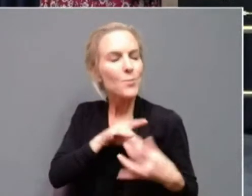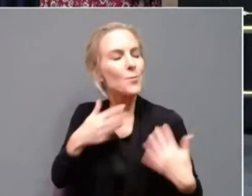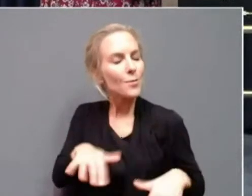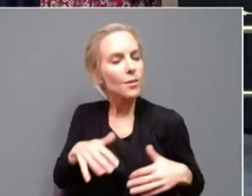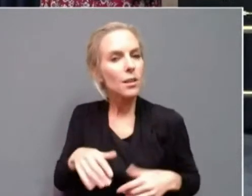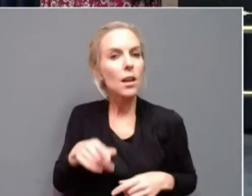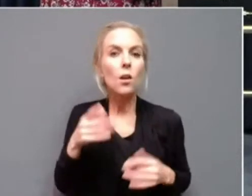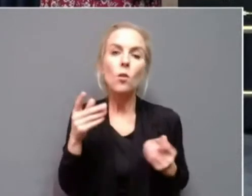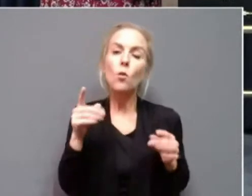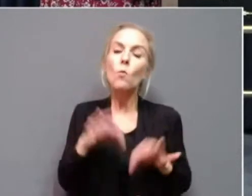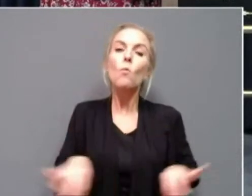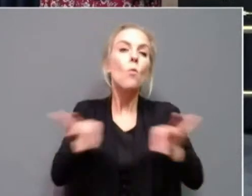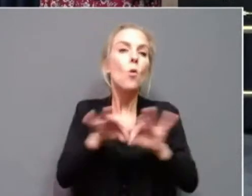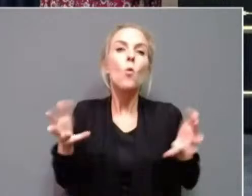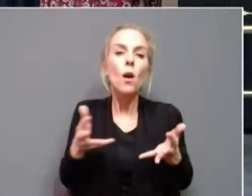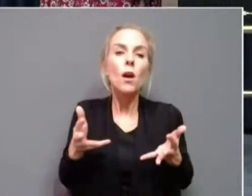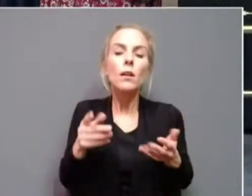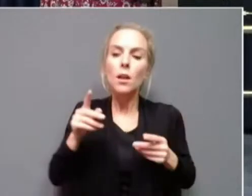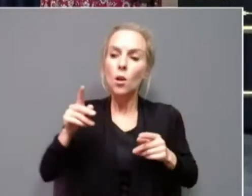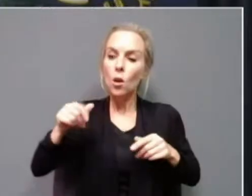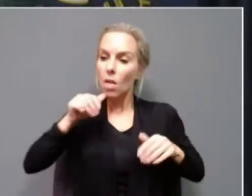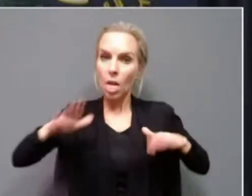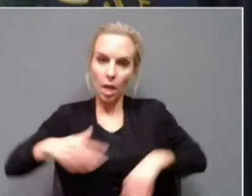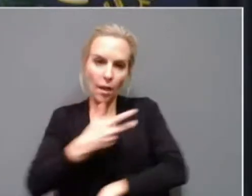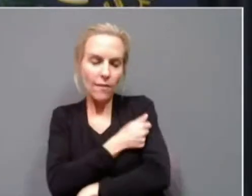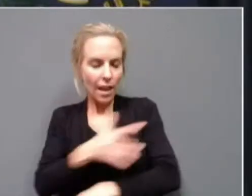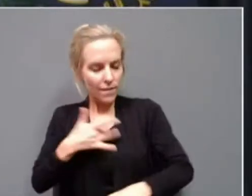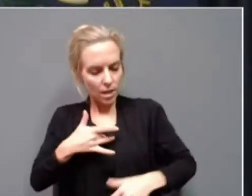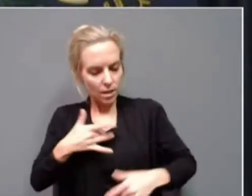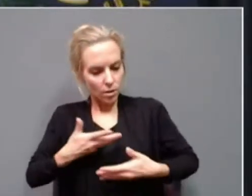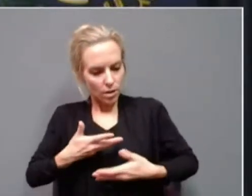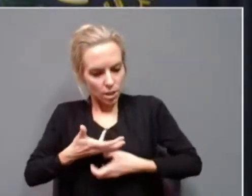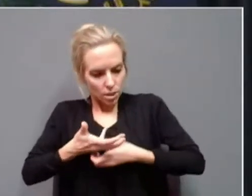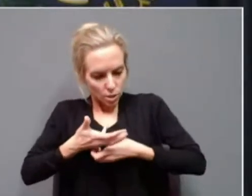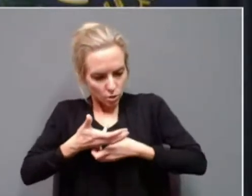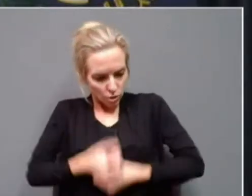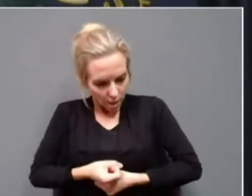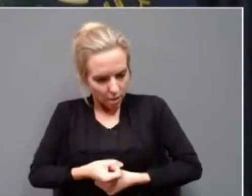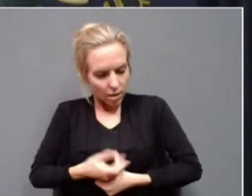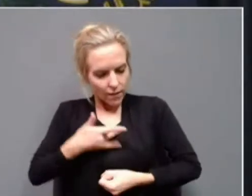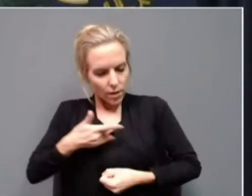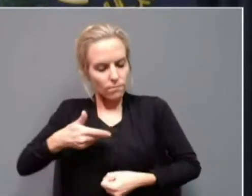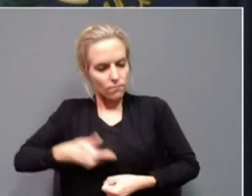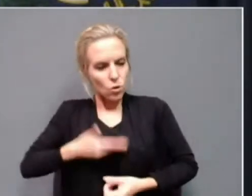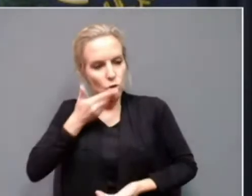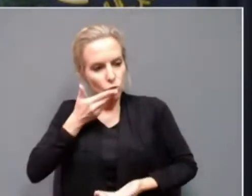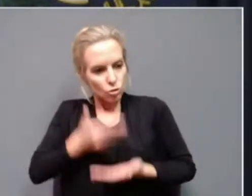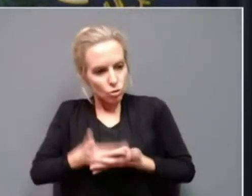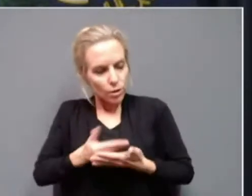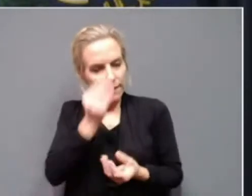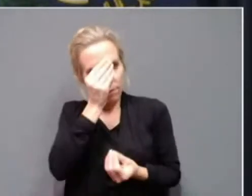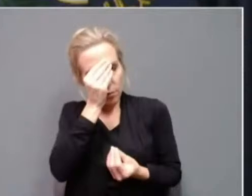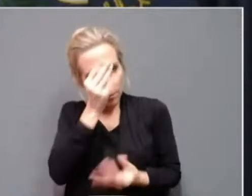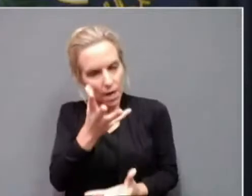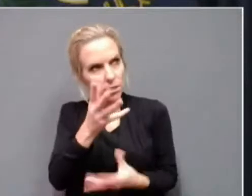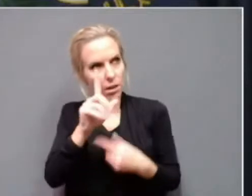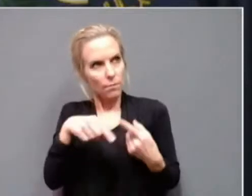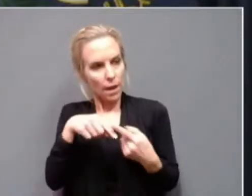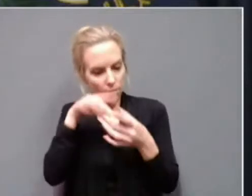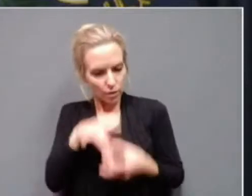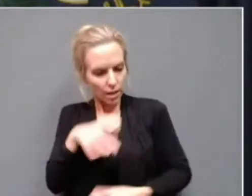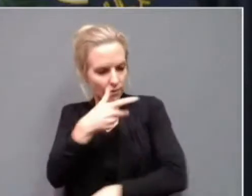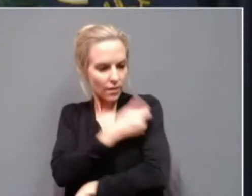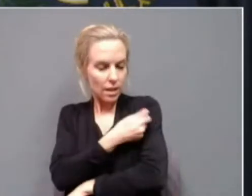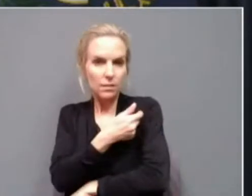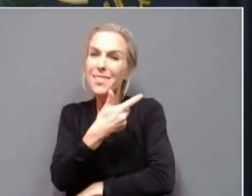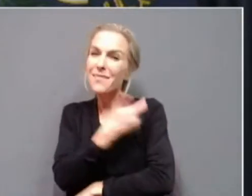secure sense and can make an informed decision about the vaccine. A vaccine, by the way, that we have